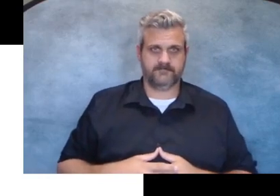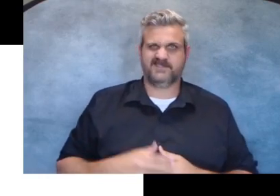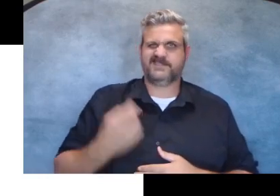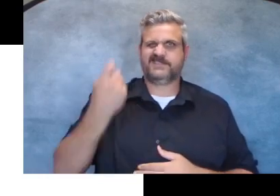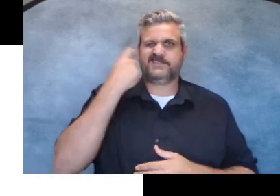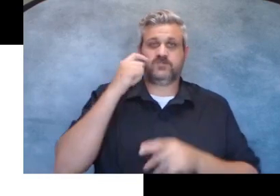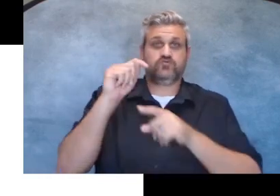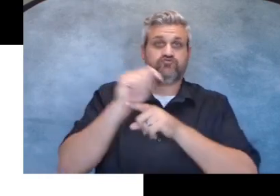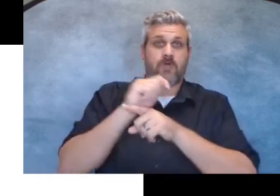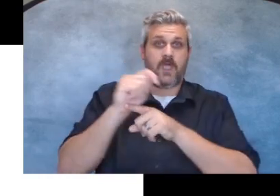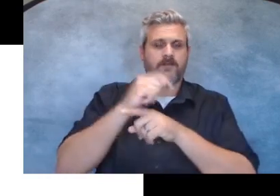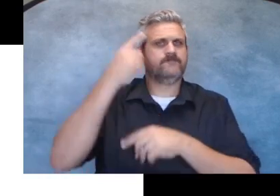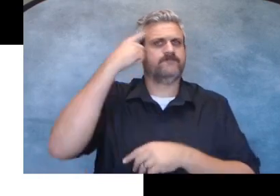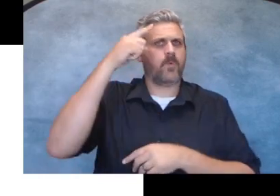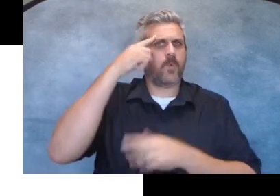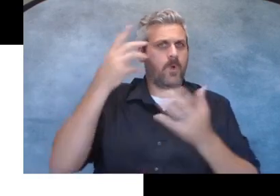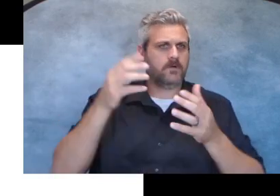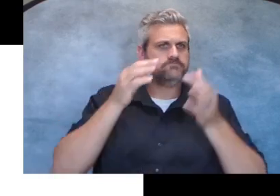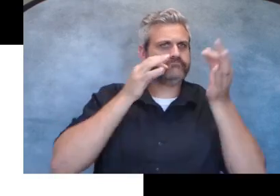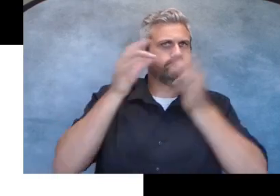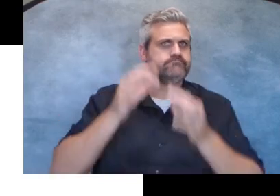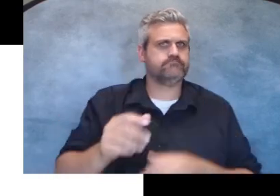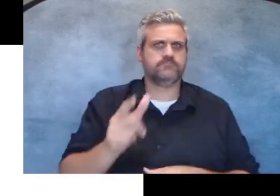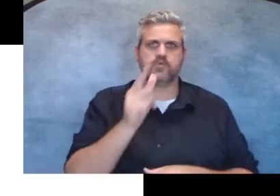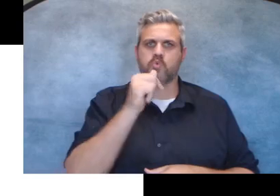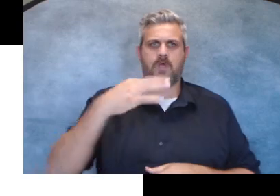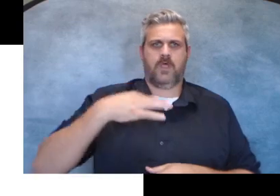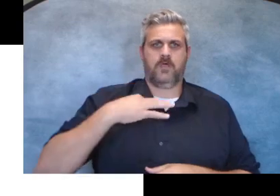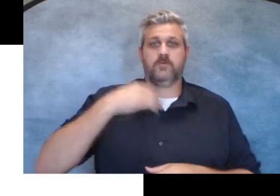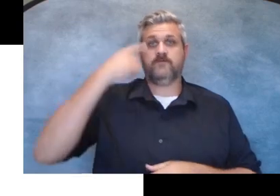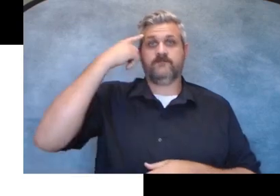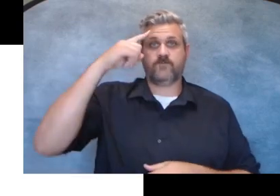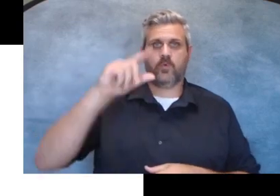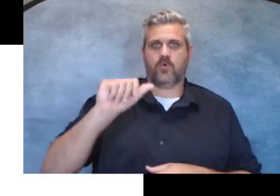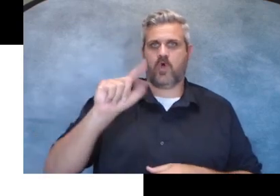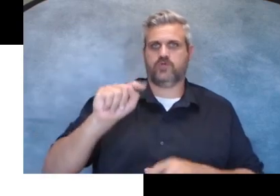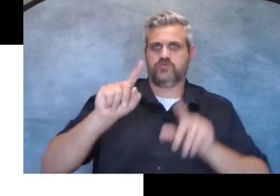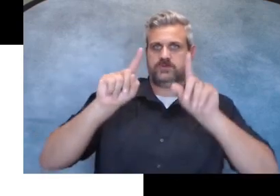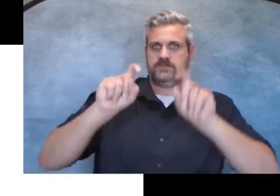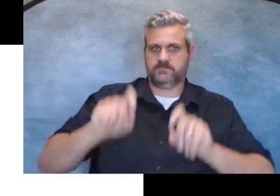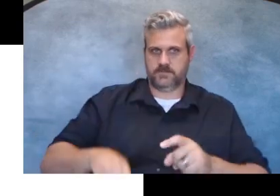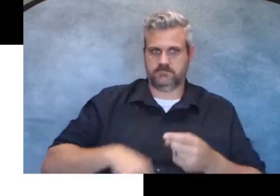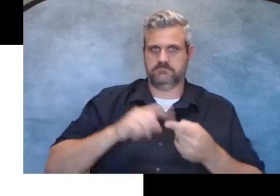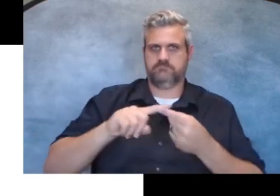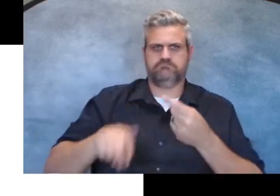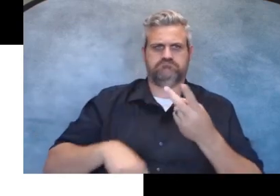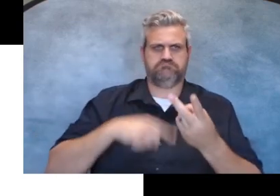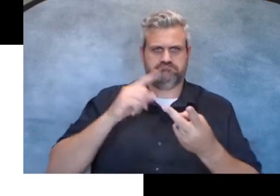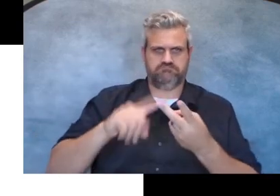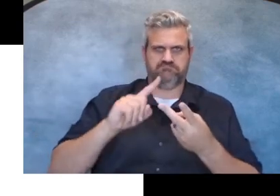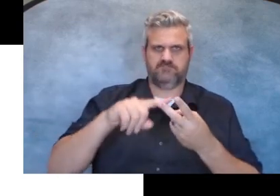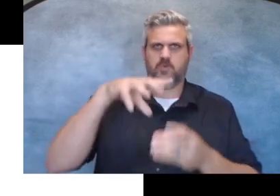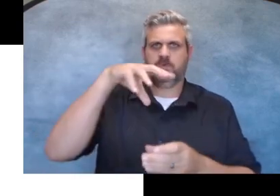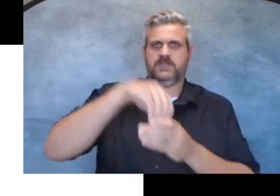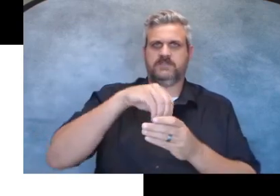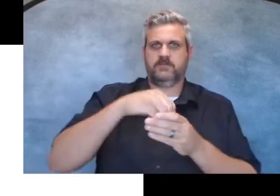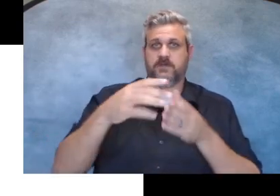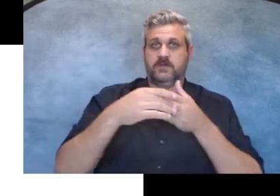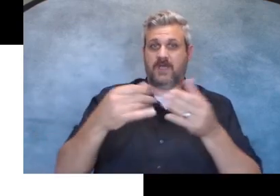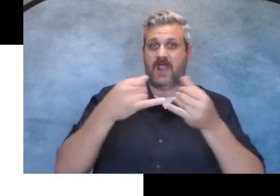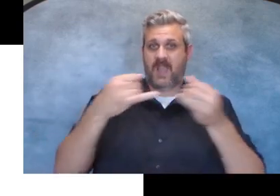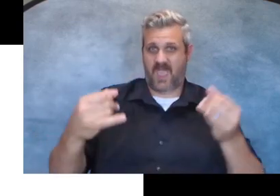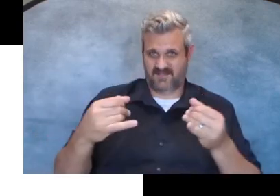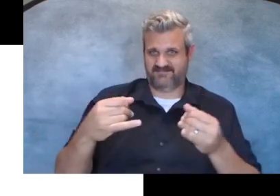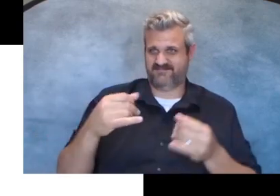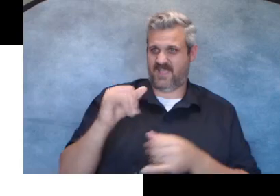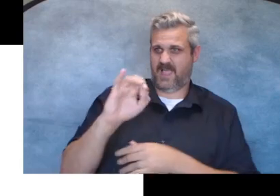This module was meant to describe who is eligible for alternate assessments, the participation guidelines that the ARC